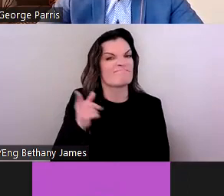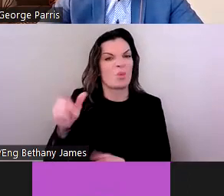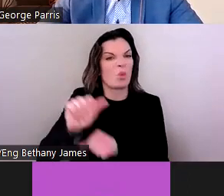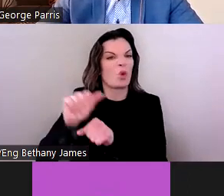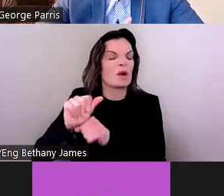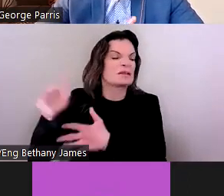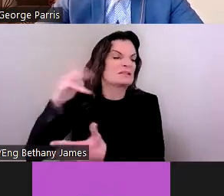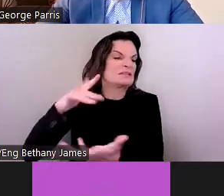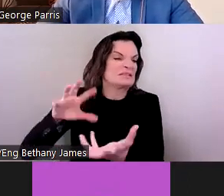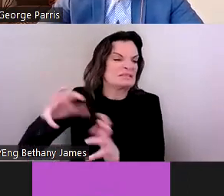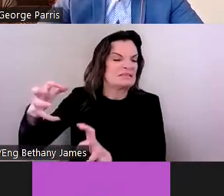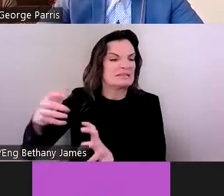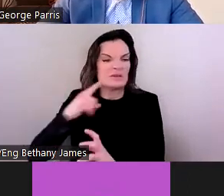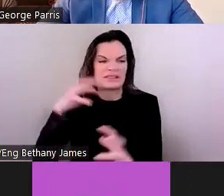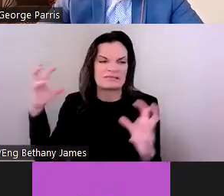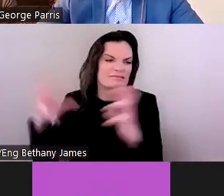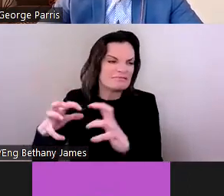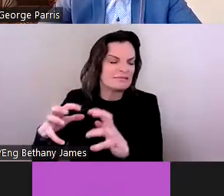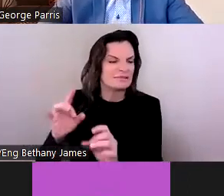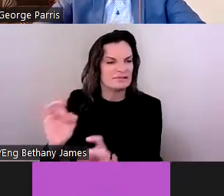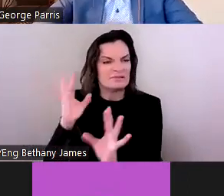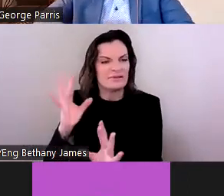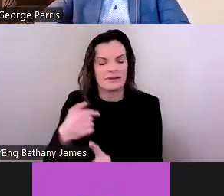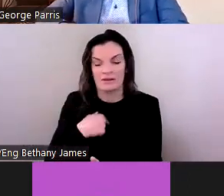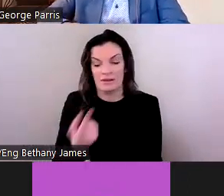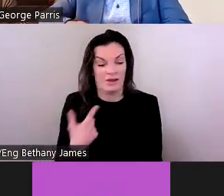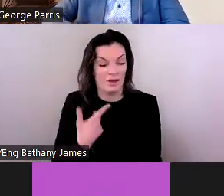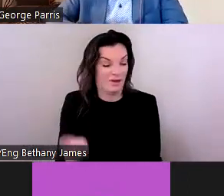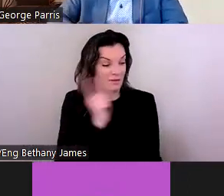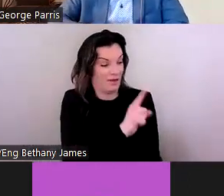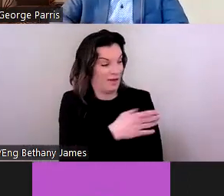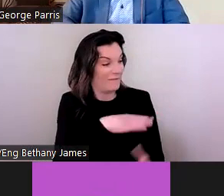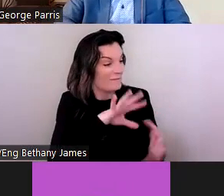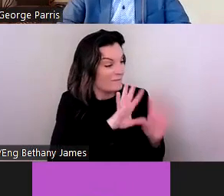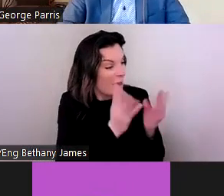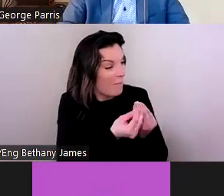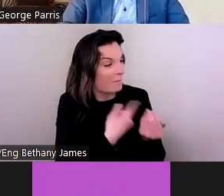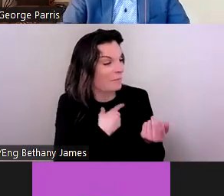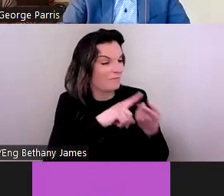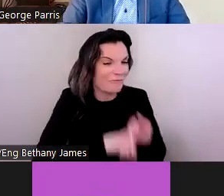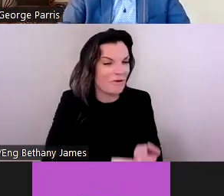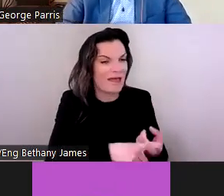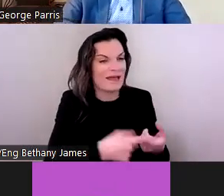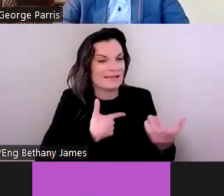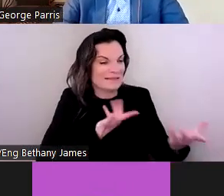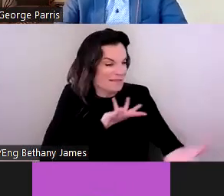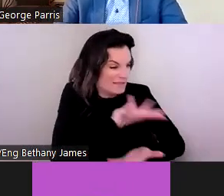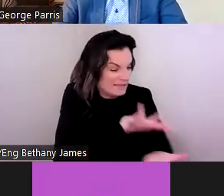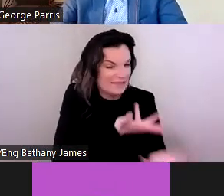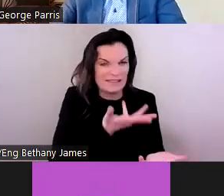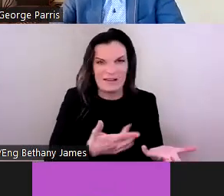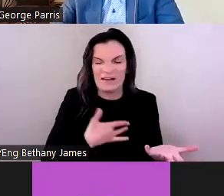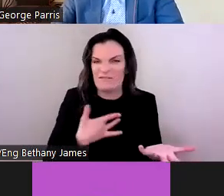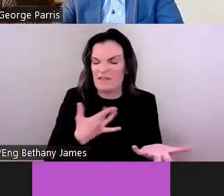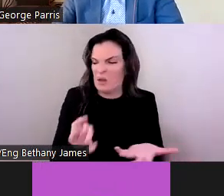with friends, that social environment or social interaction. Look, these things are not compartmentalized.